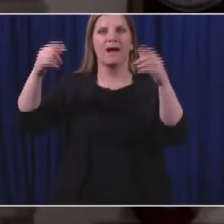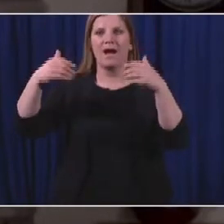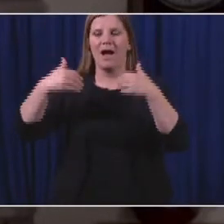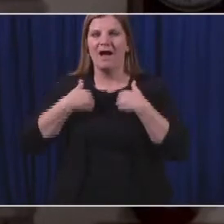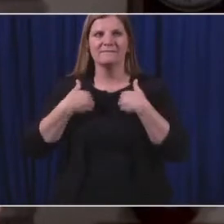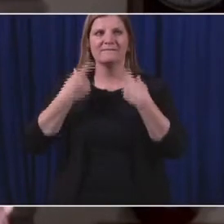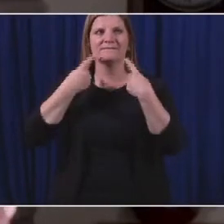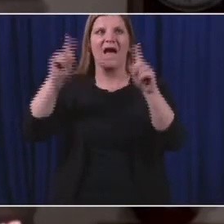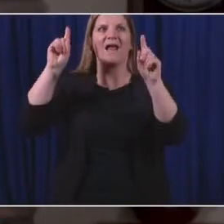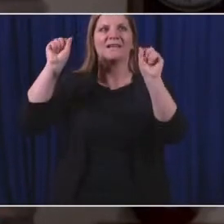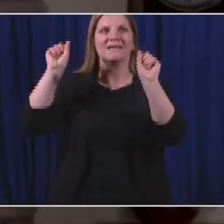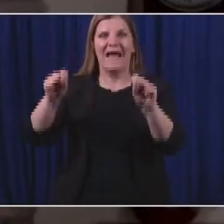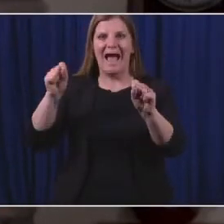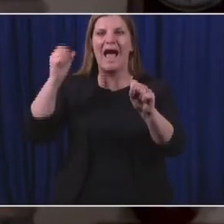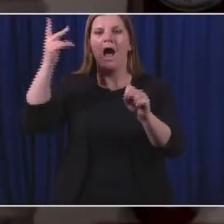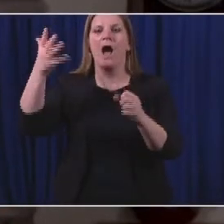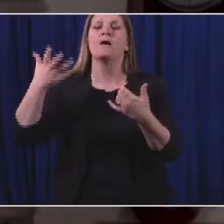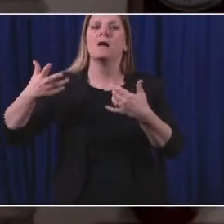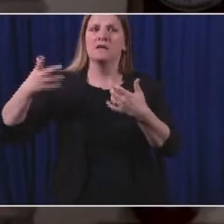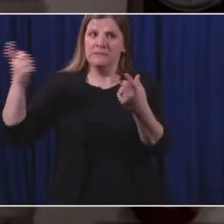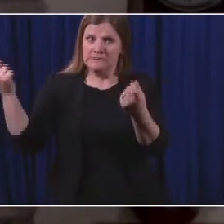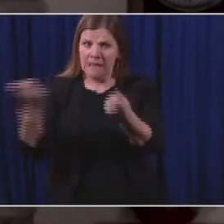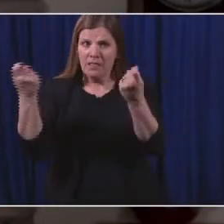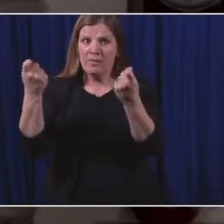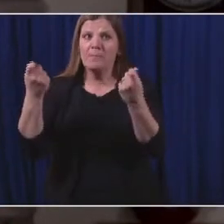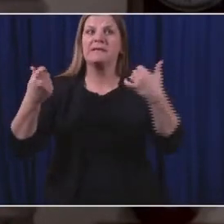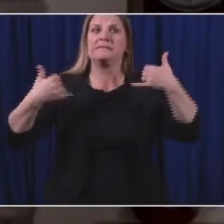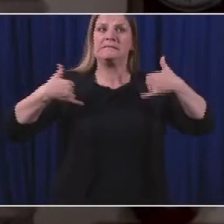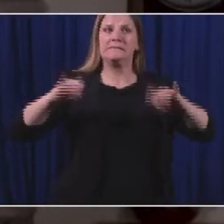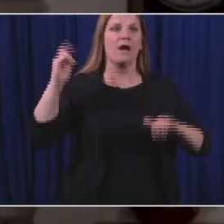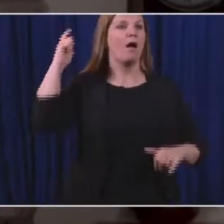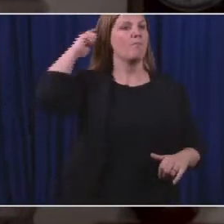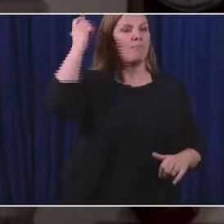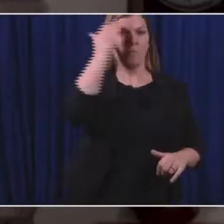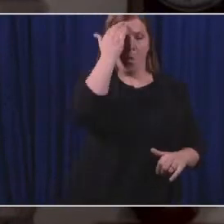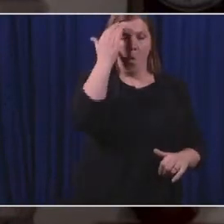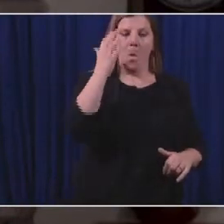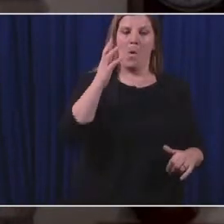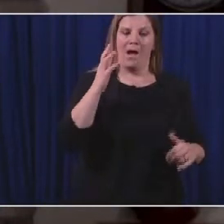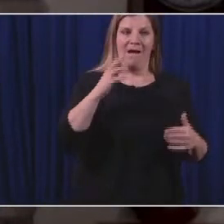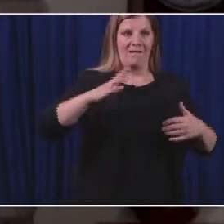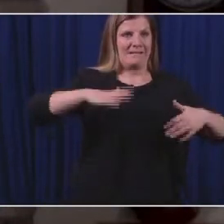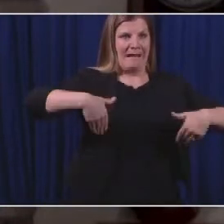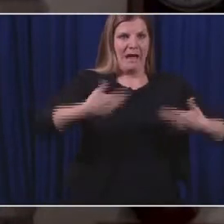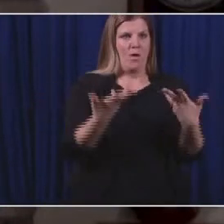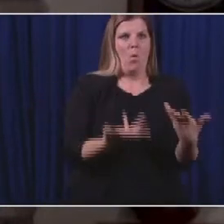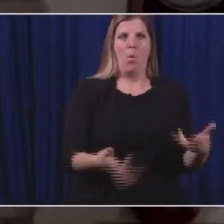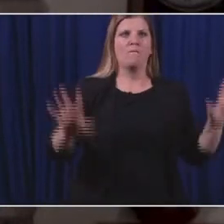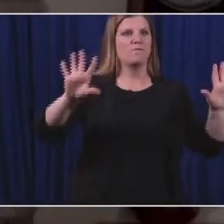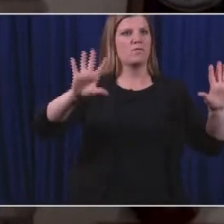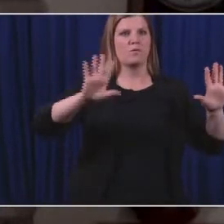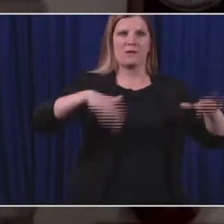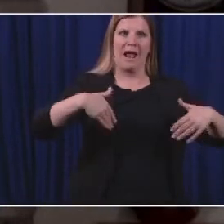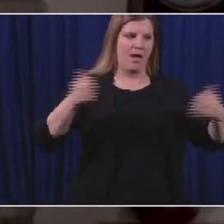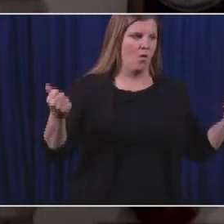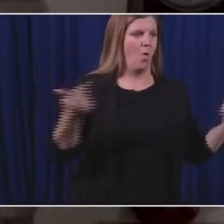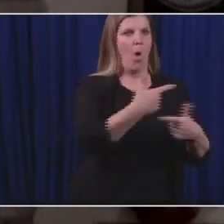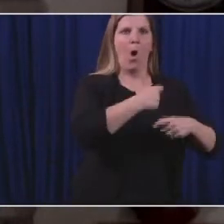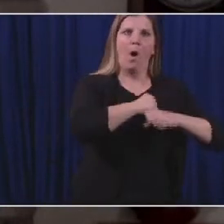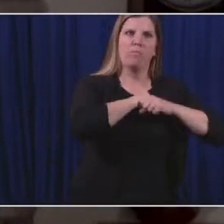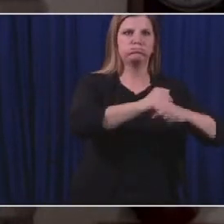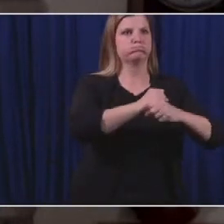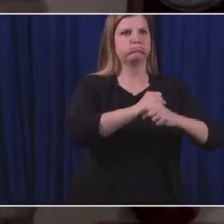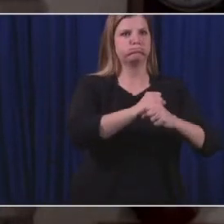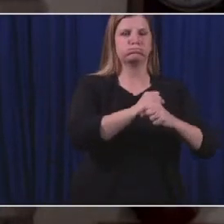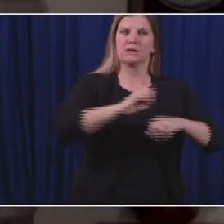we, it's going to take months before we reach the herd immunity that we're been told by the scientists is what we